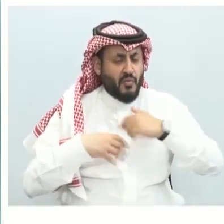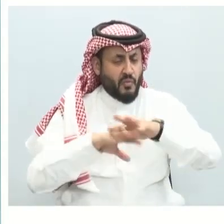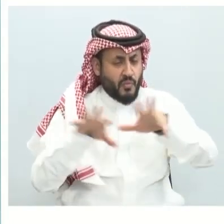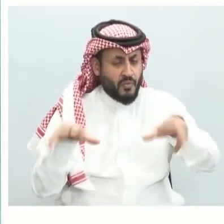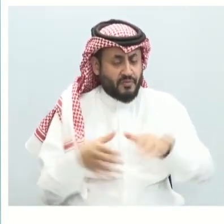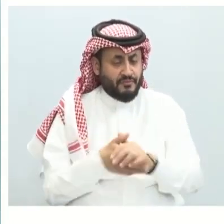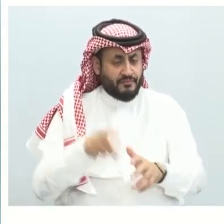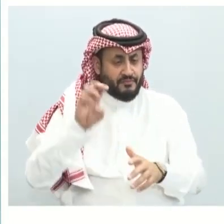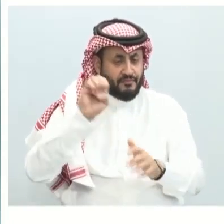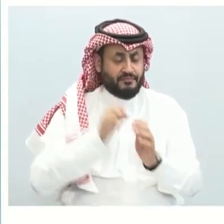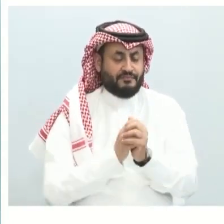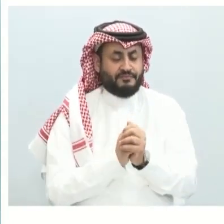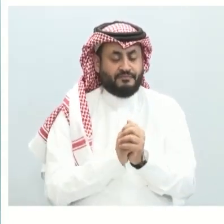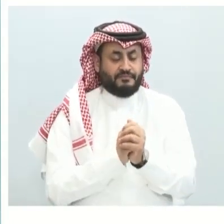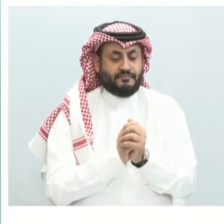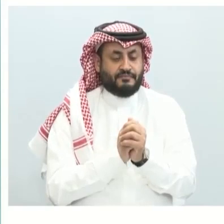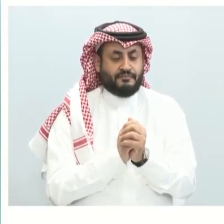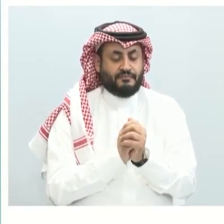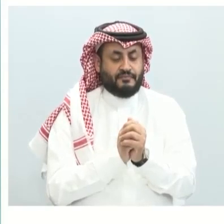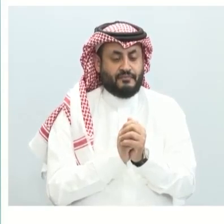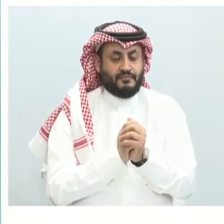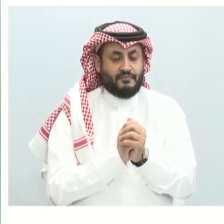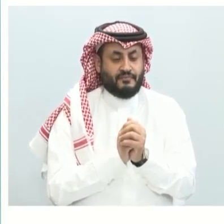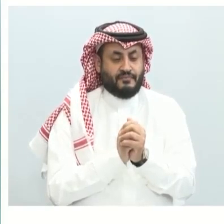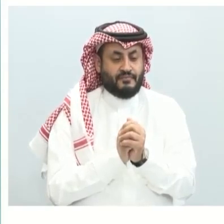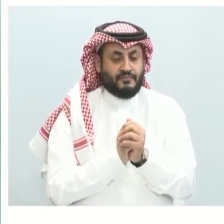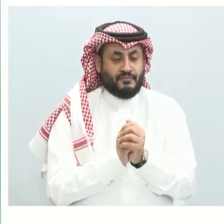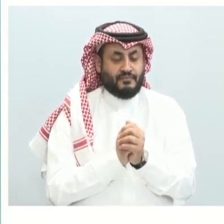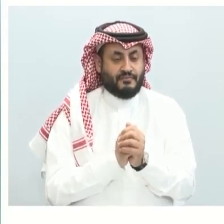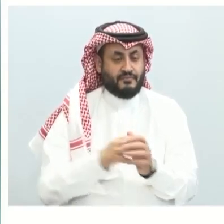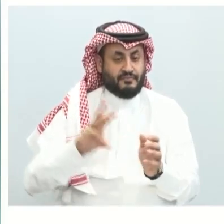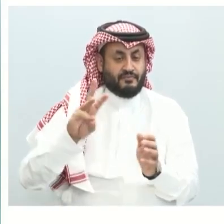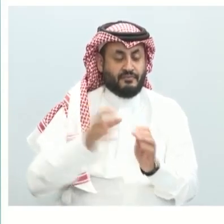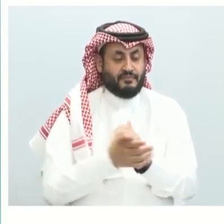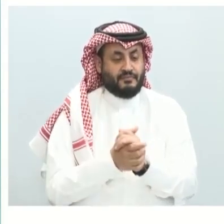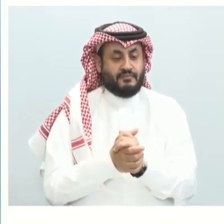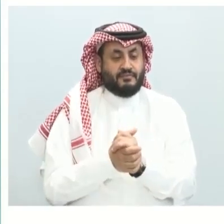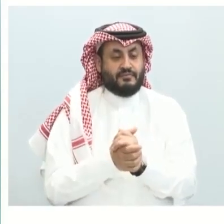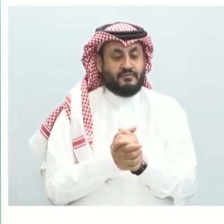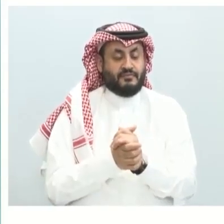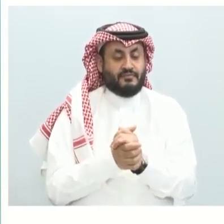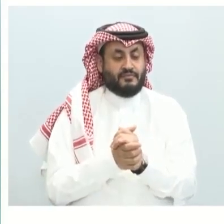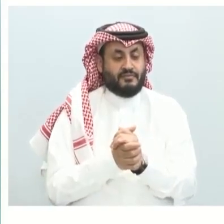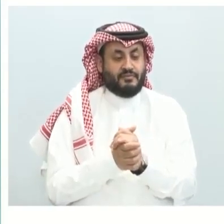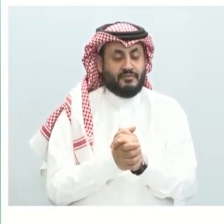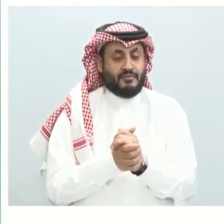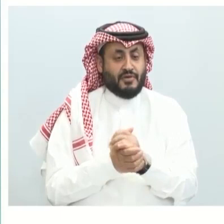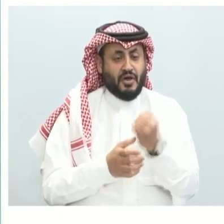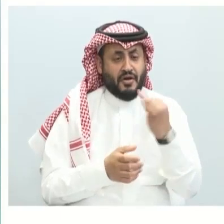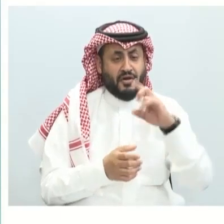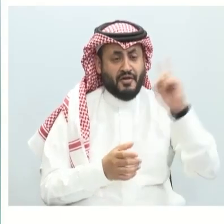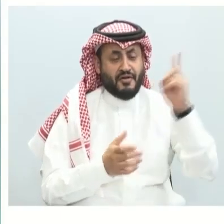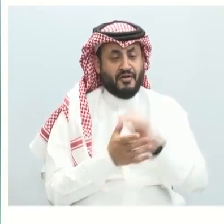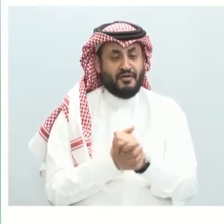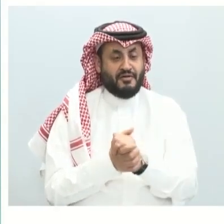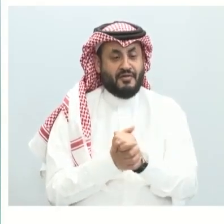climbing in the Wadi Rum Reserve in Jordan. Number six, they are going to